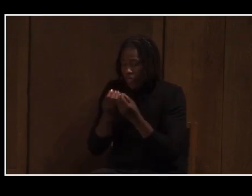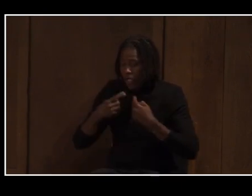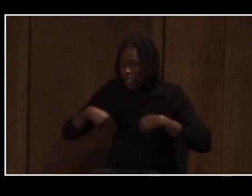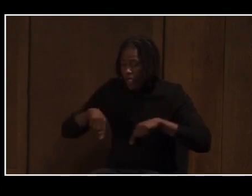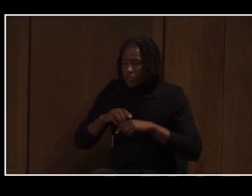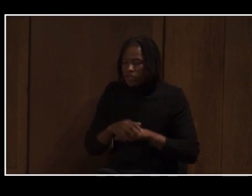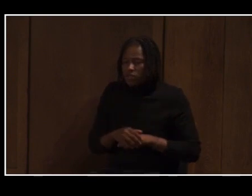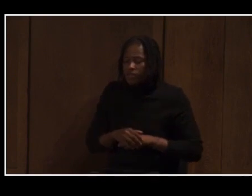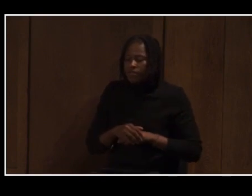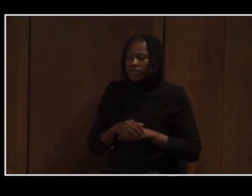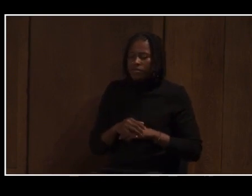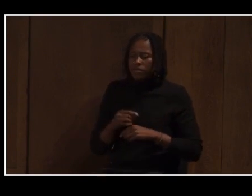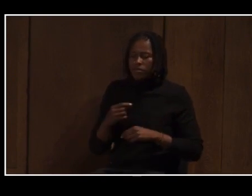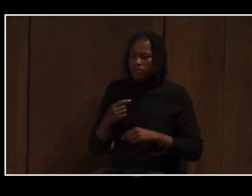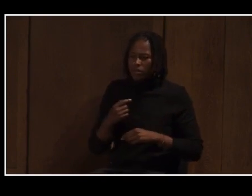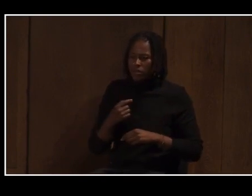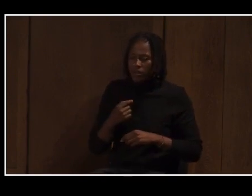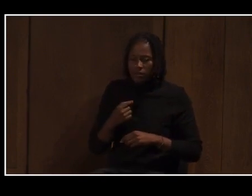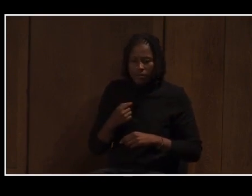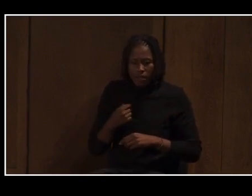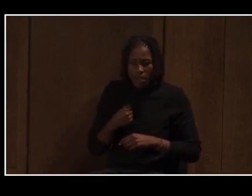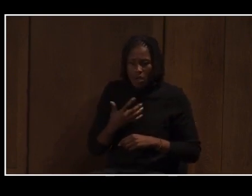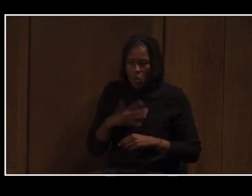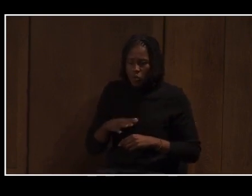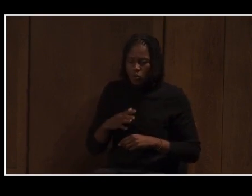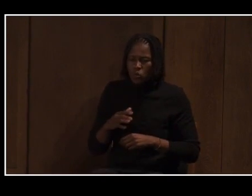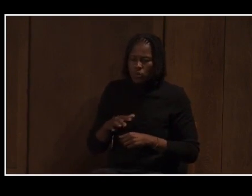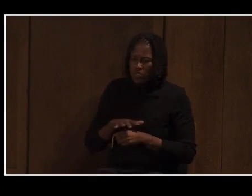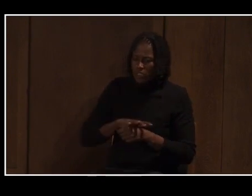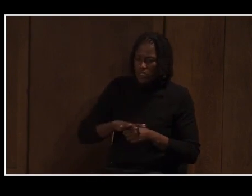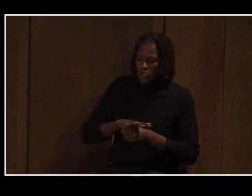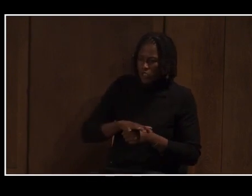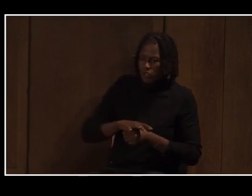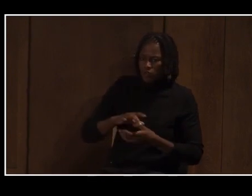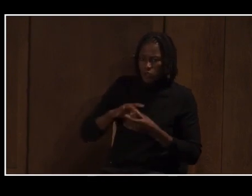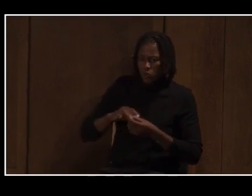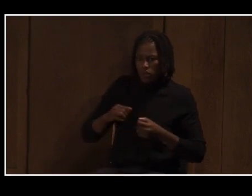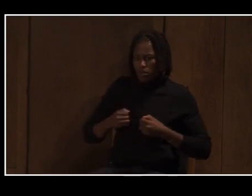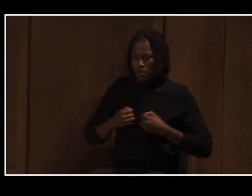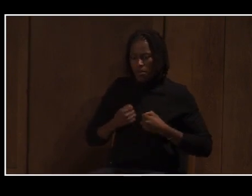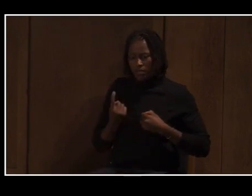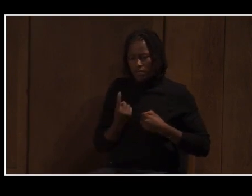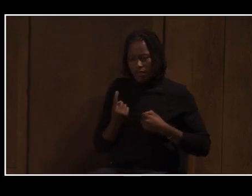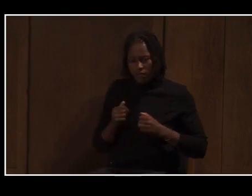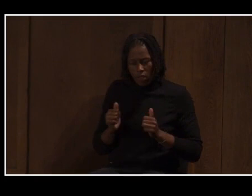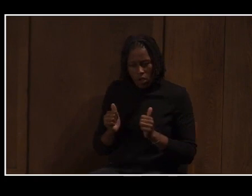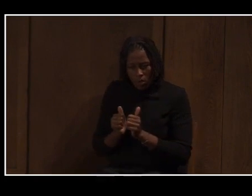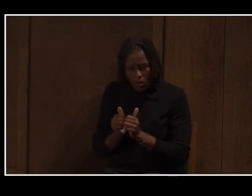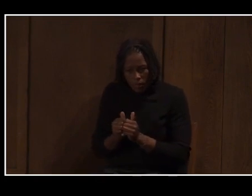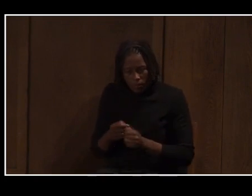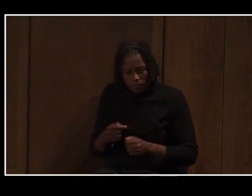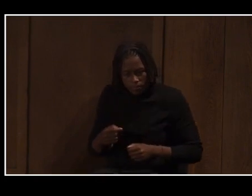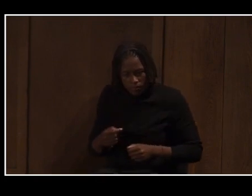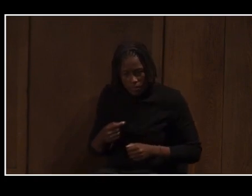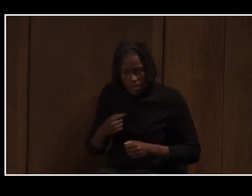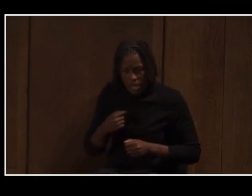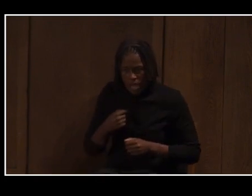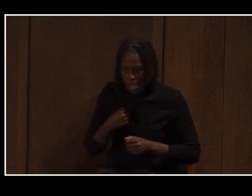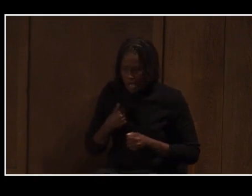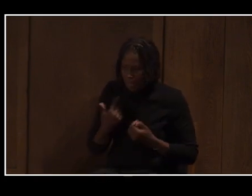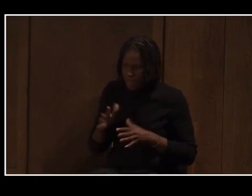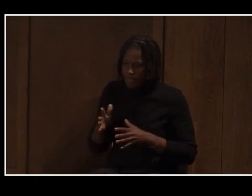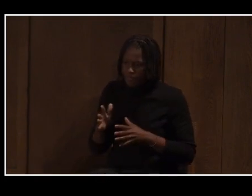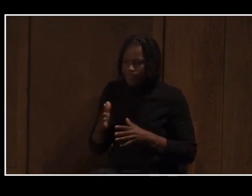situate myself appropriately in this living room of imagination. So like many Caribbean folk, I emerged from the devastation of